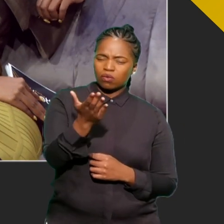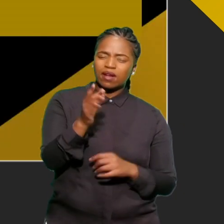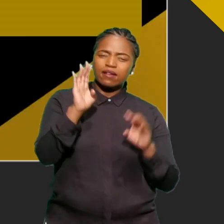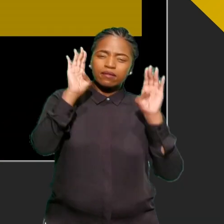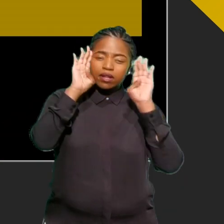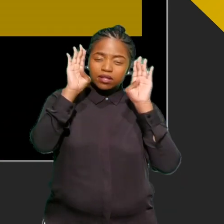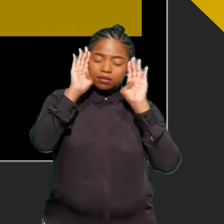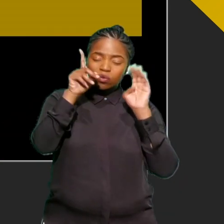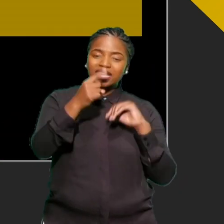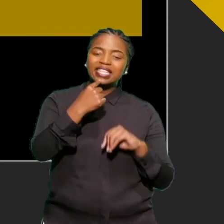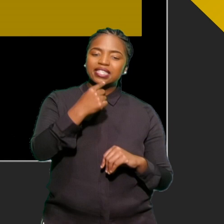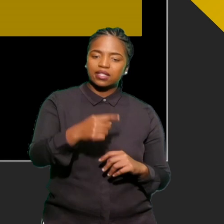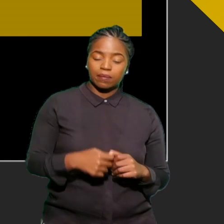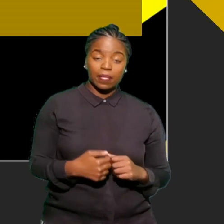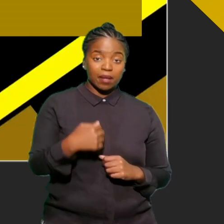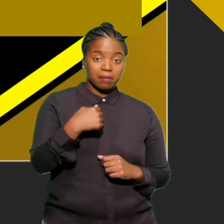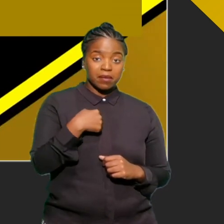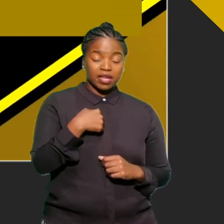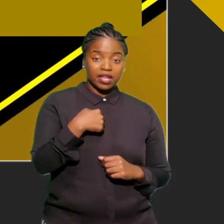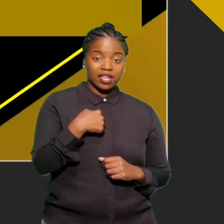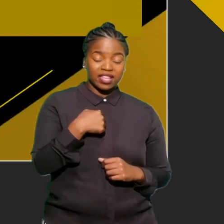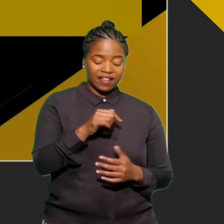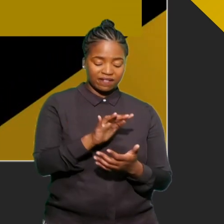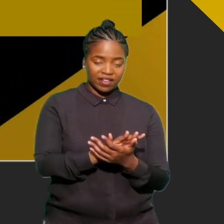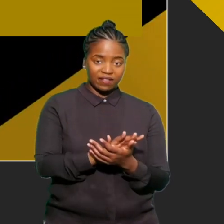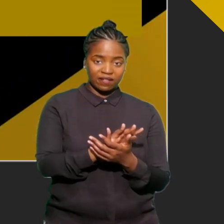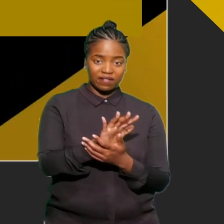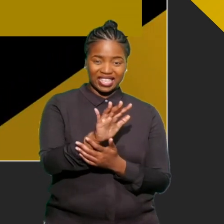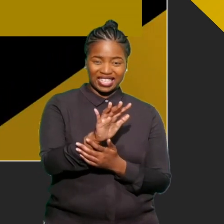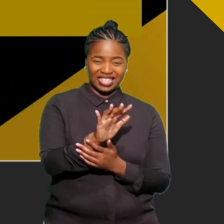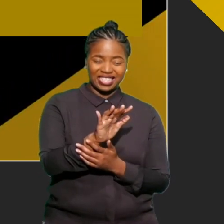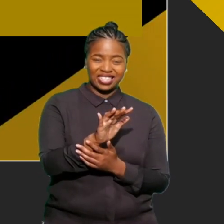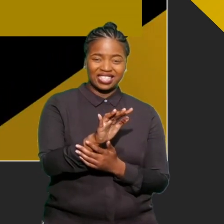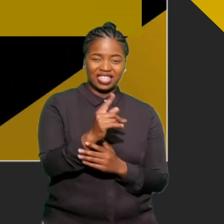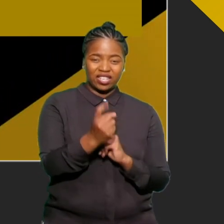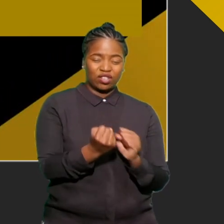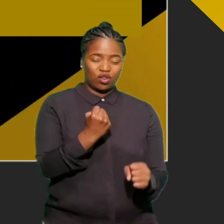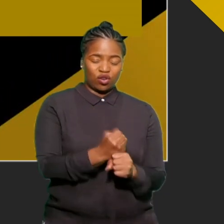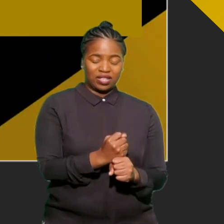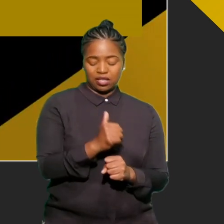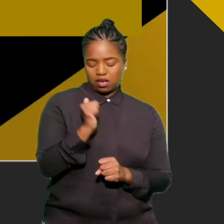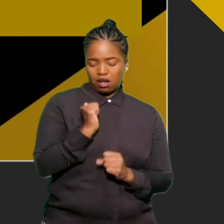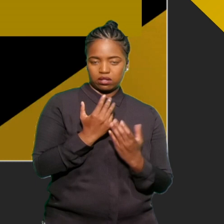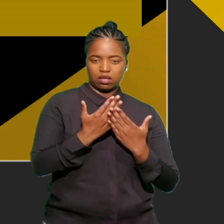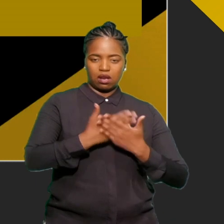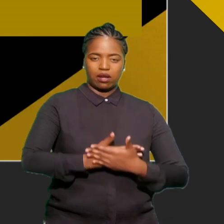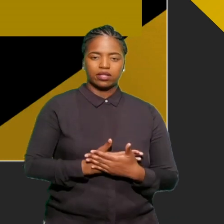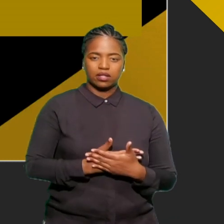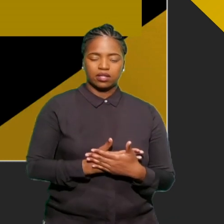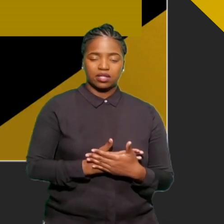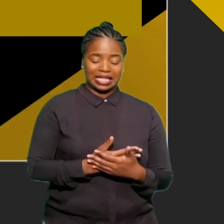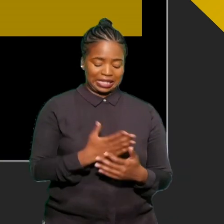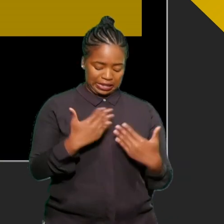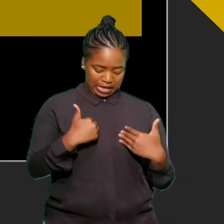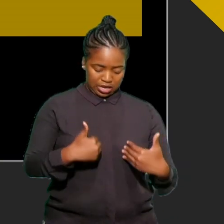Facebook comment, Lana. Iti, I just lost my 15 years old little sister last night. When she was sent to labor on